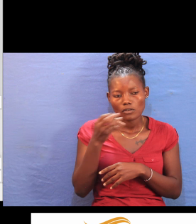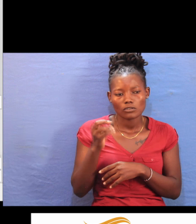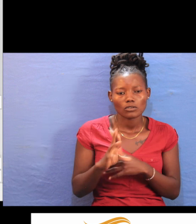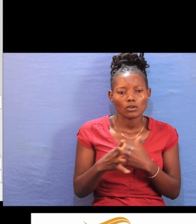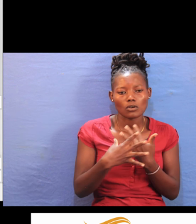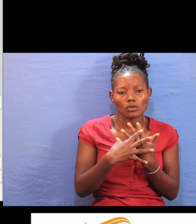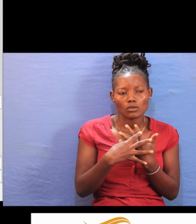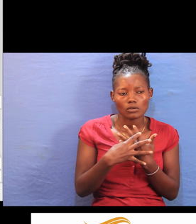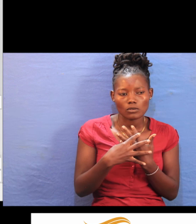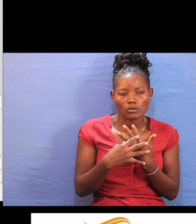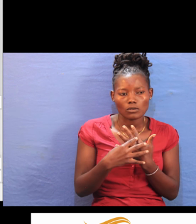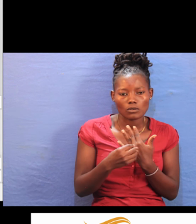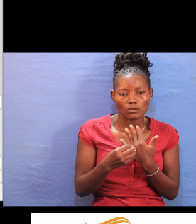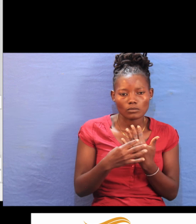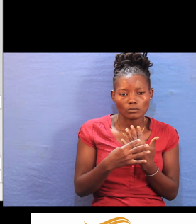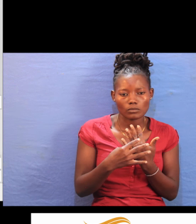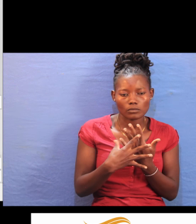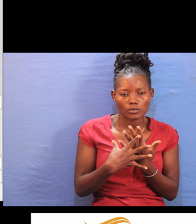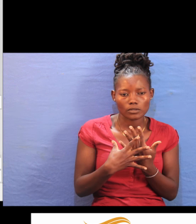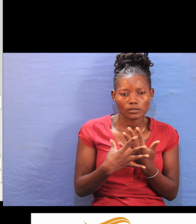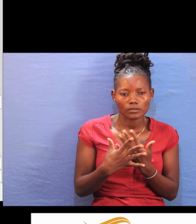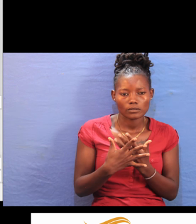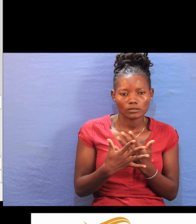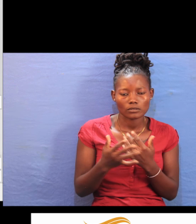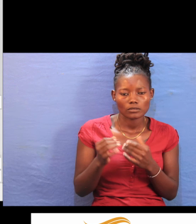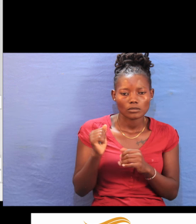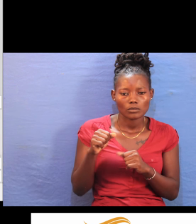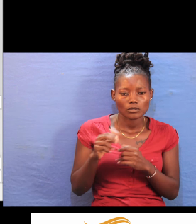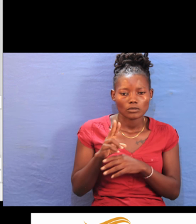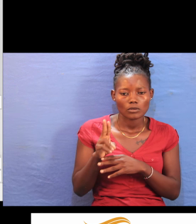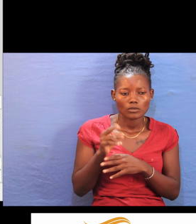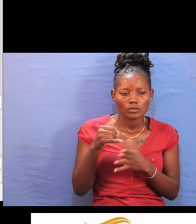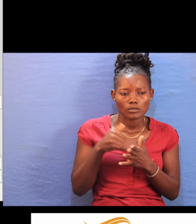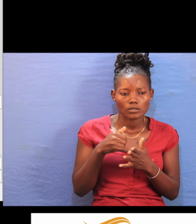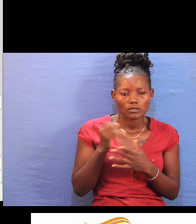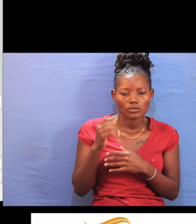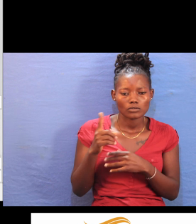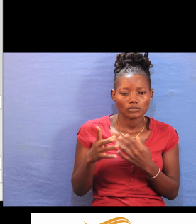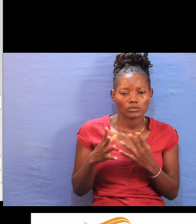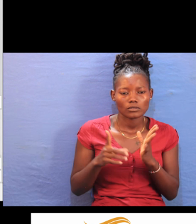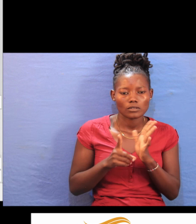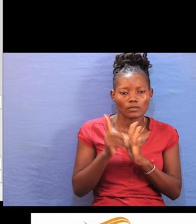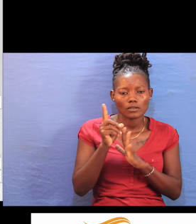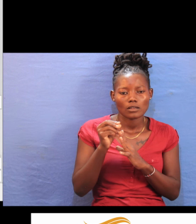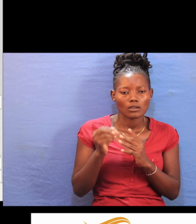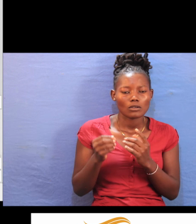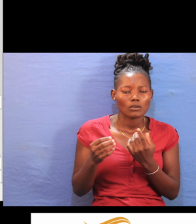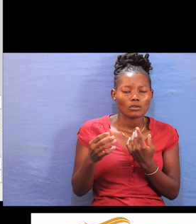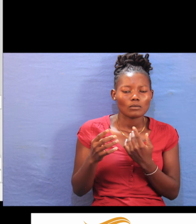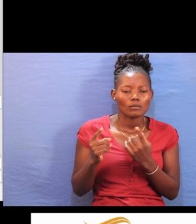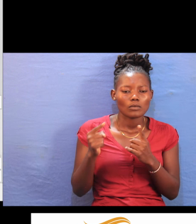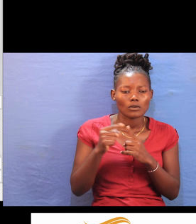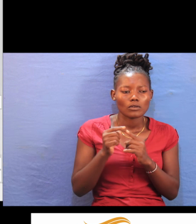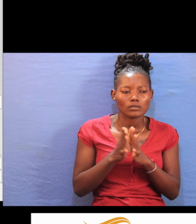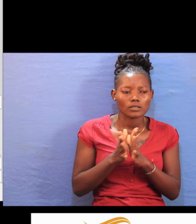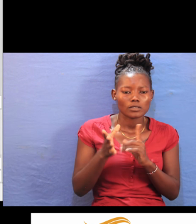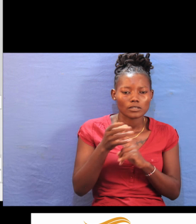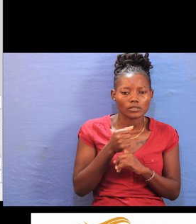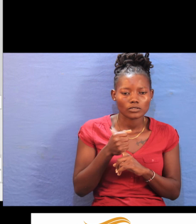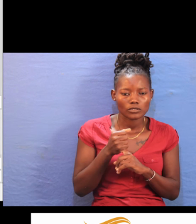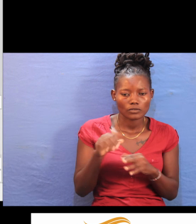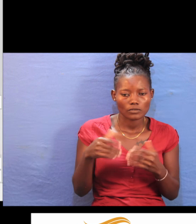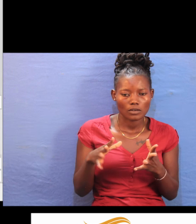need to, and a notebook where you can keep it and refer back to it. So record these goals. If you want to use your phone, you want